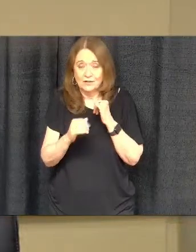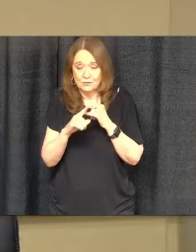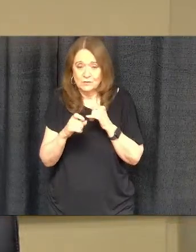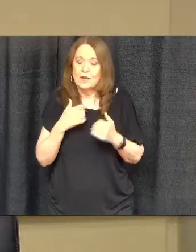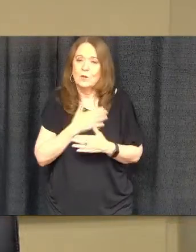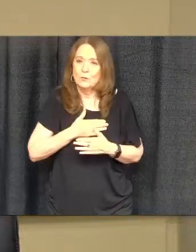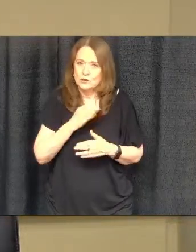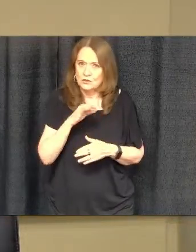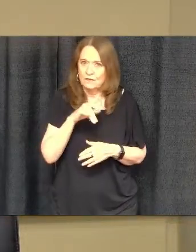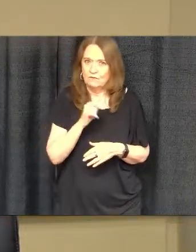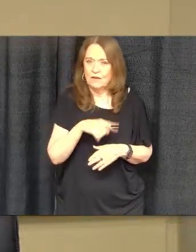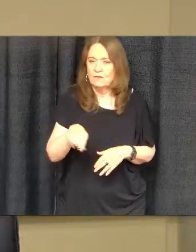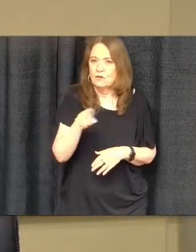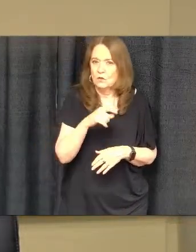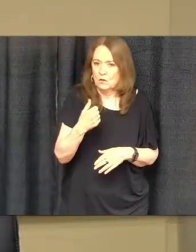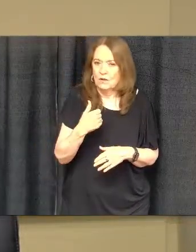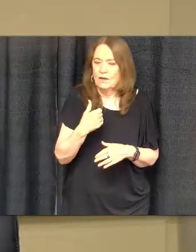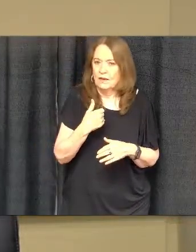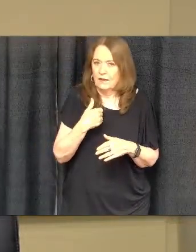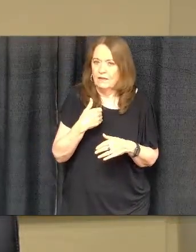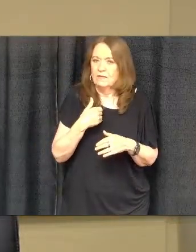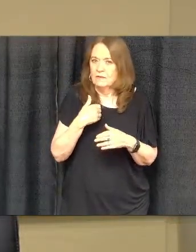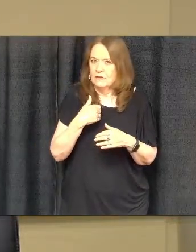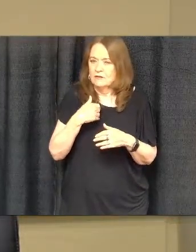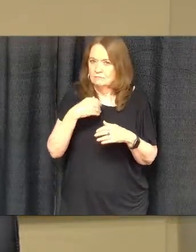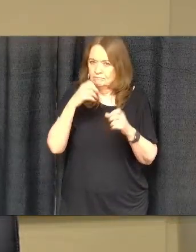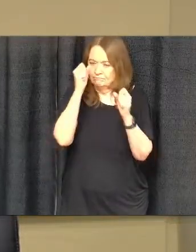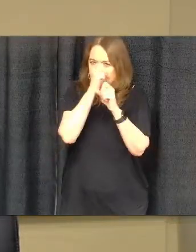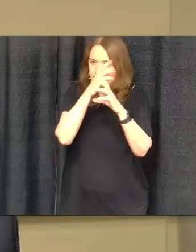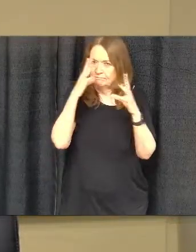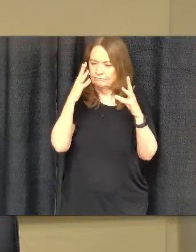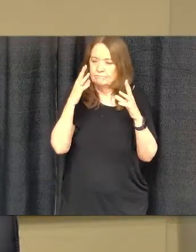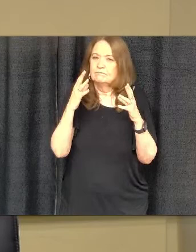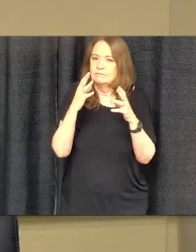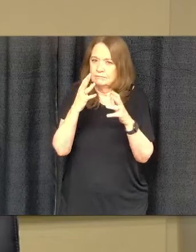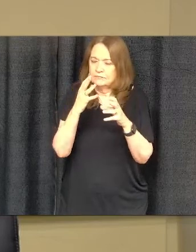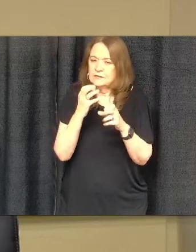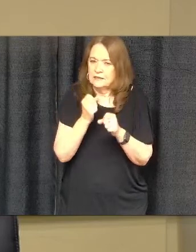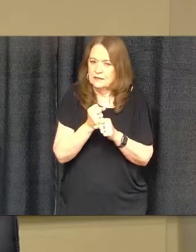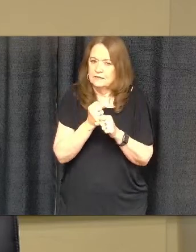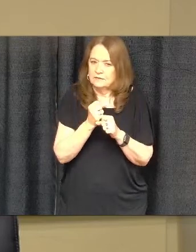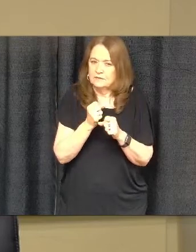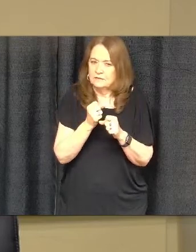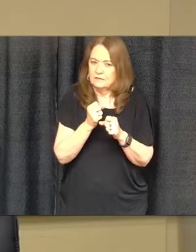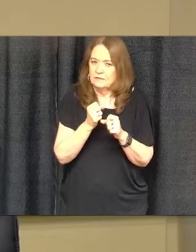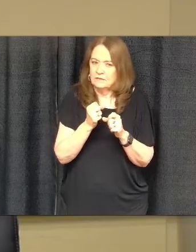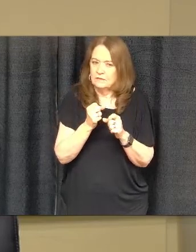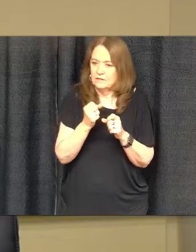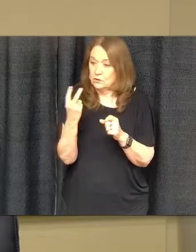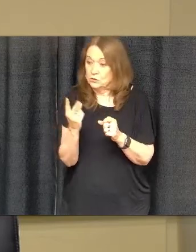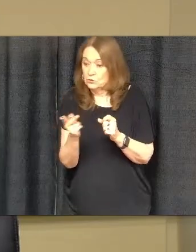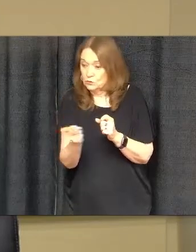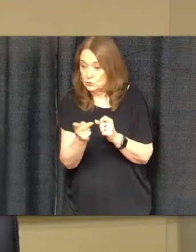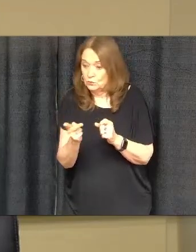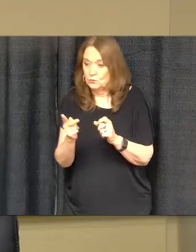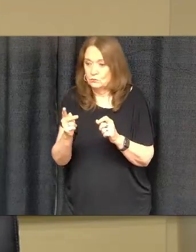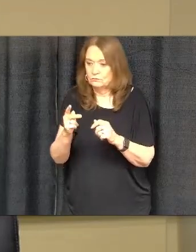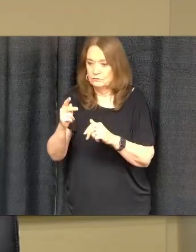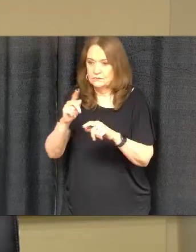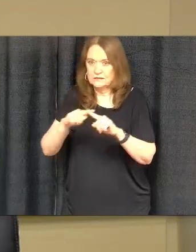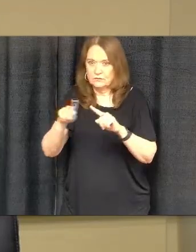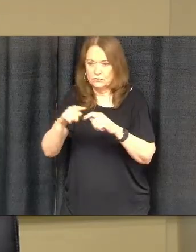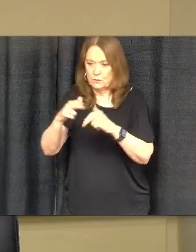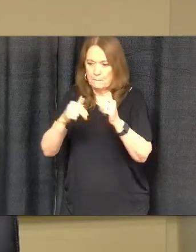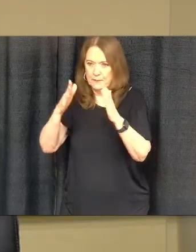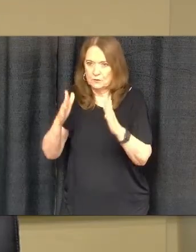the fact that you all had the foresight to get the affected developments together to come to an agreement